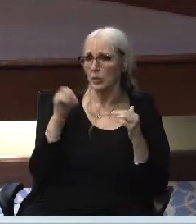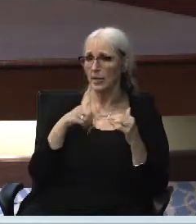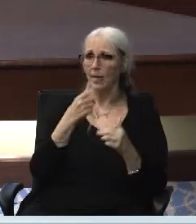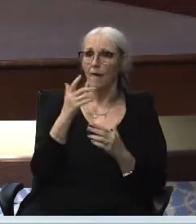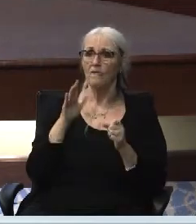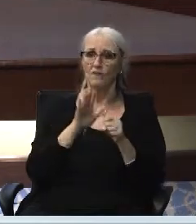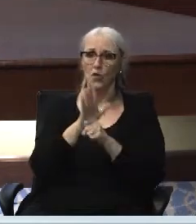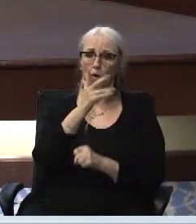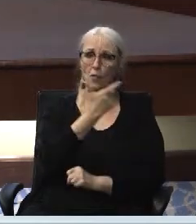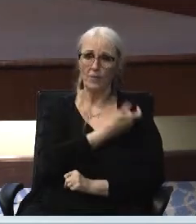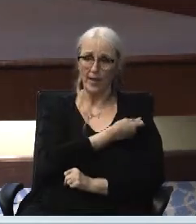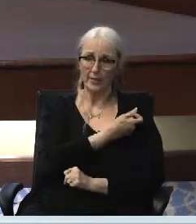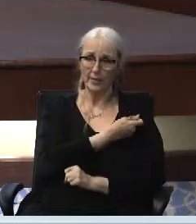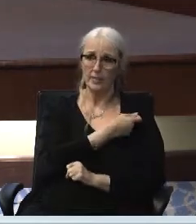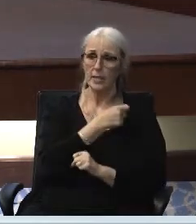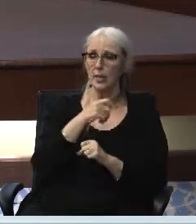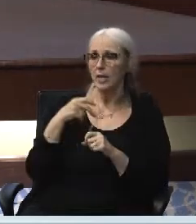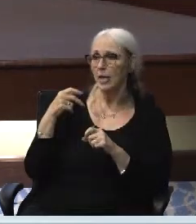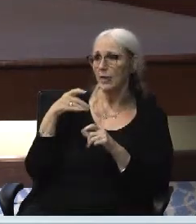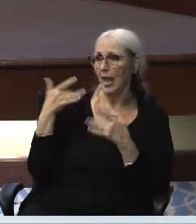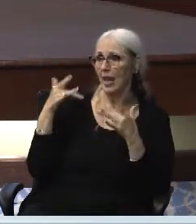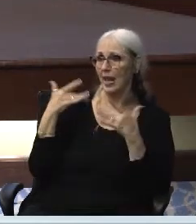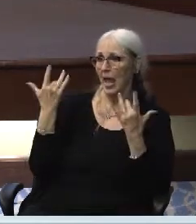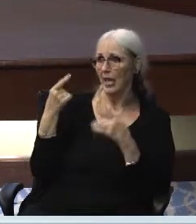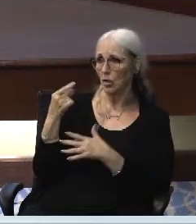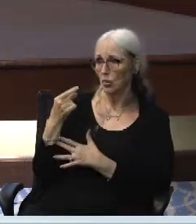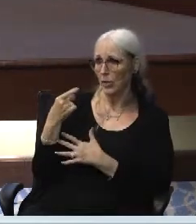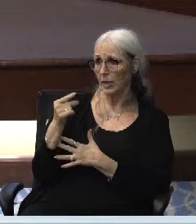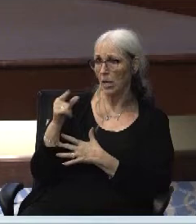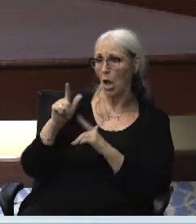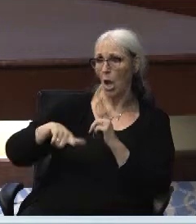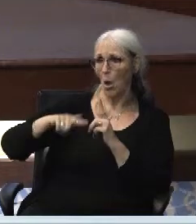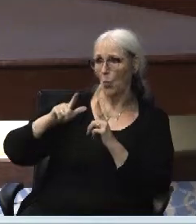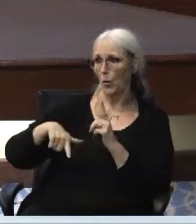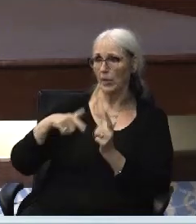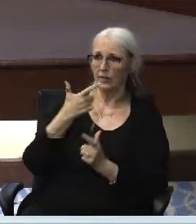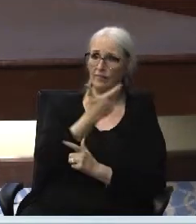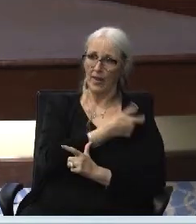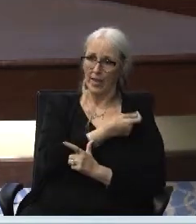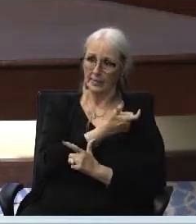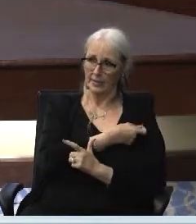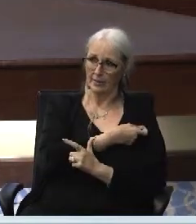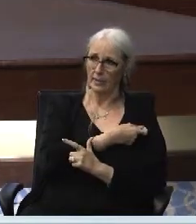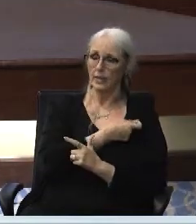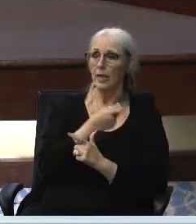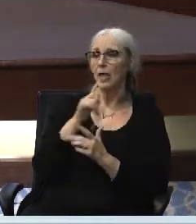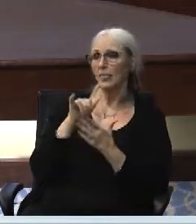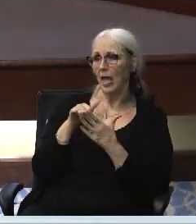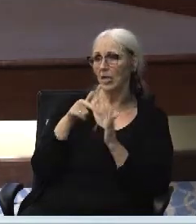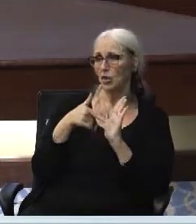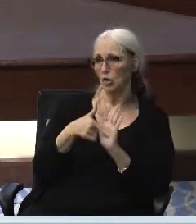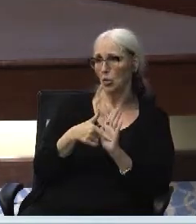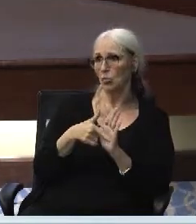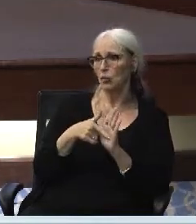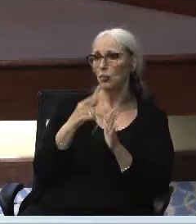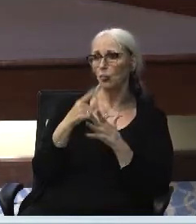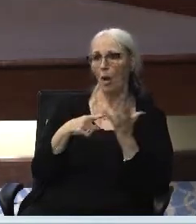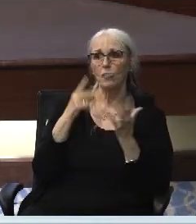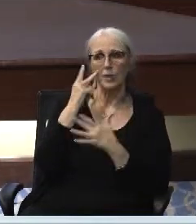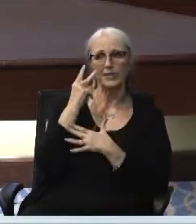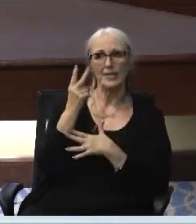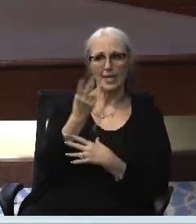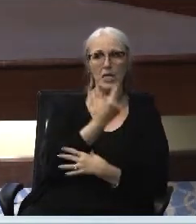fully vaccinated, and the areas with the lightest shades of green have the lowest vaccine uptake. This is reflective to what we've seen